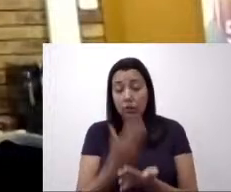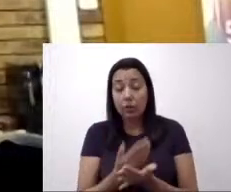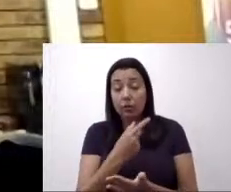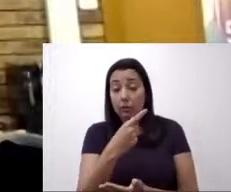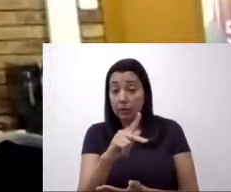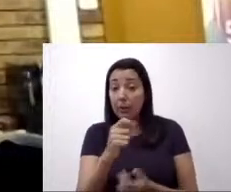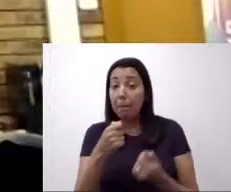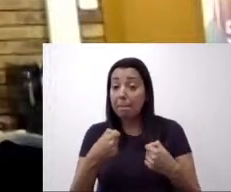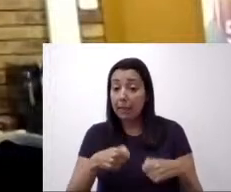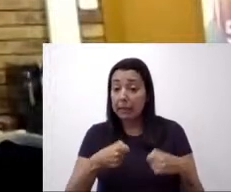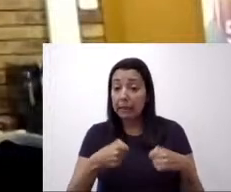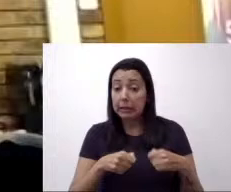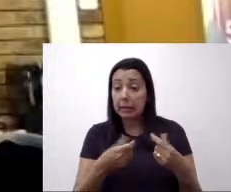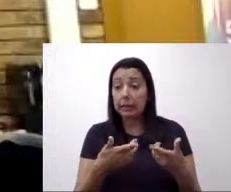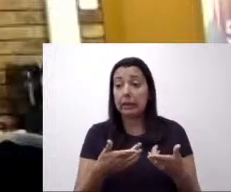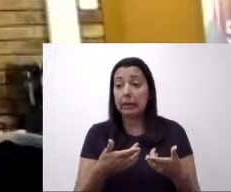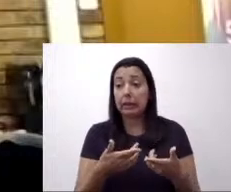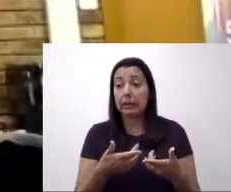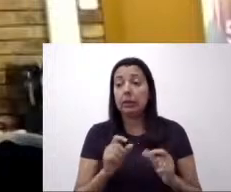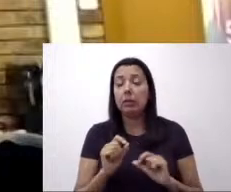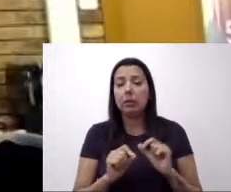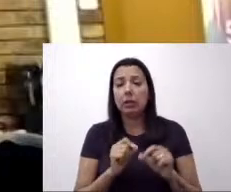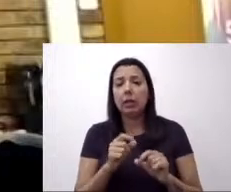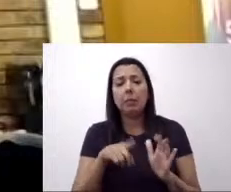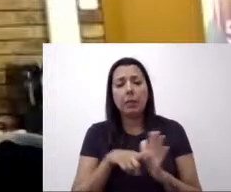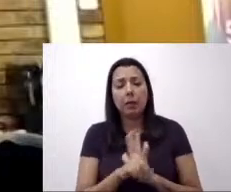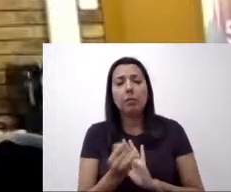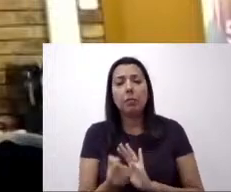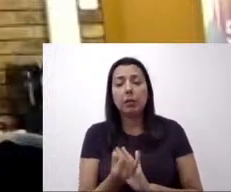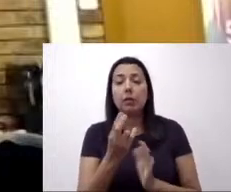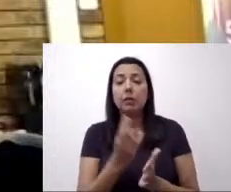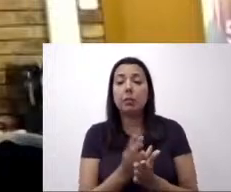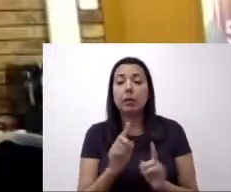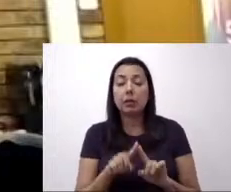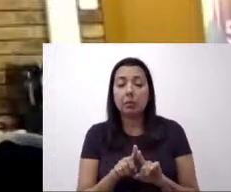really important question, but we can also observe